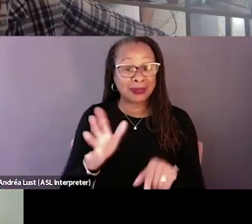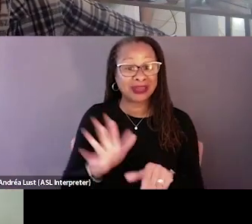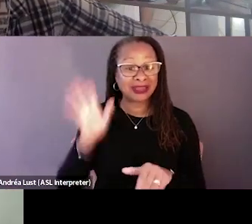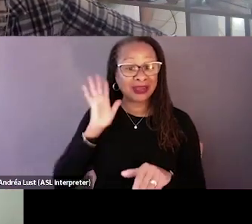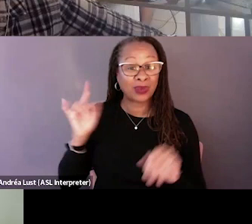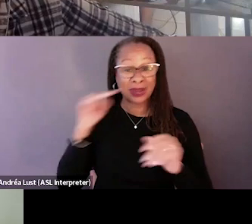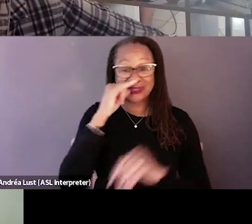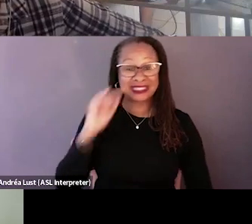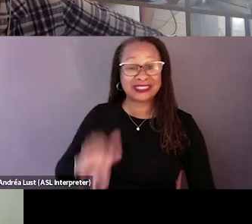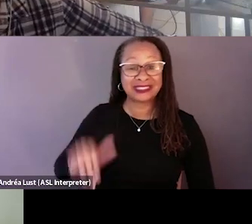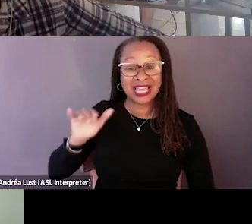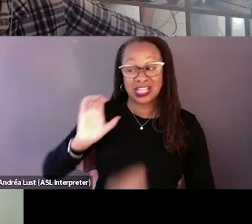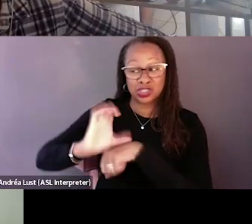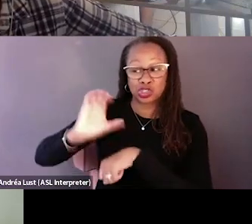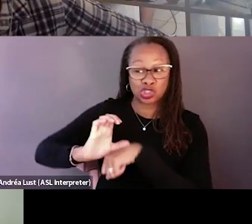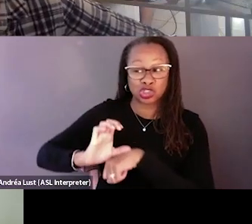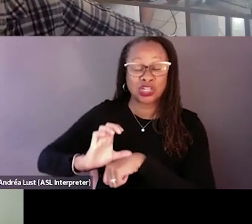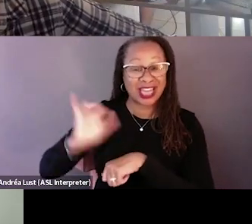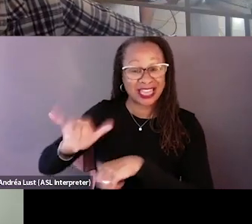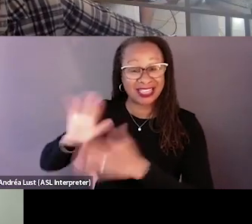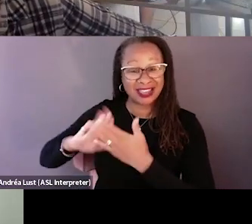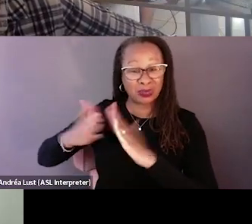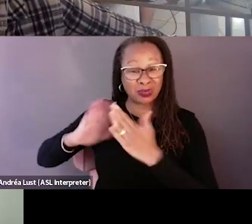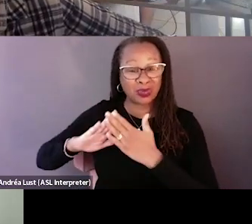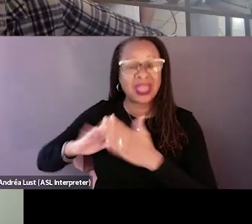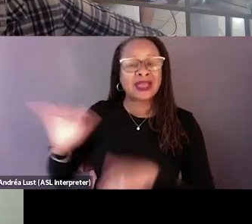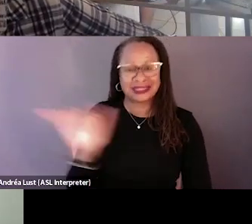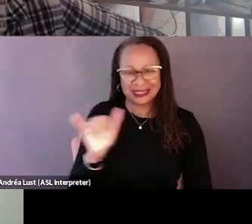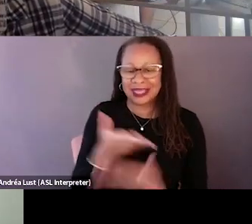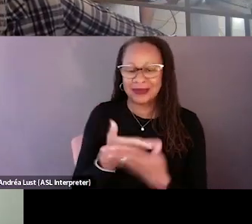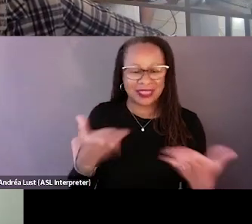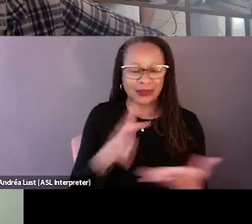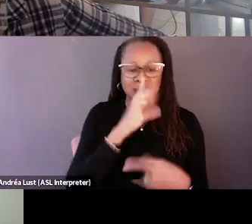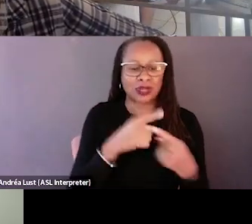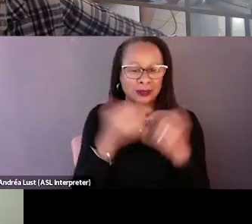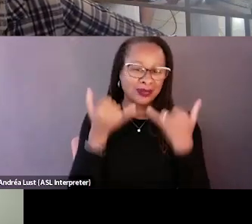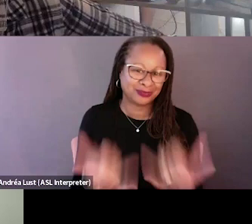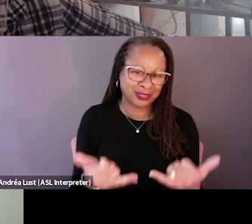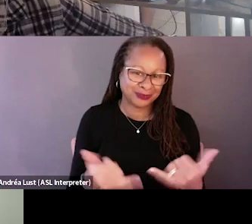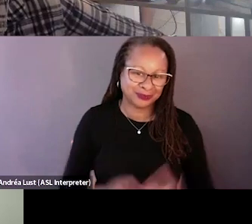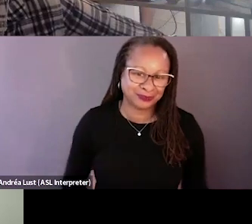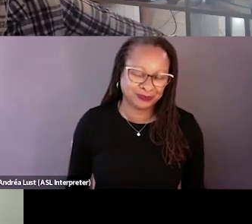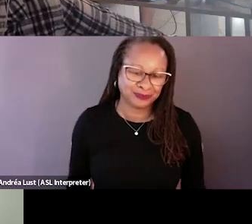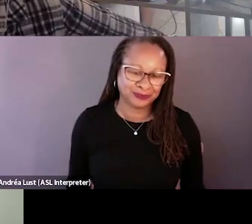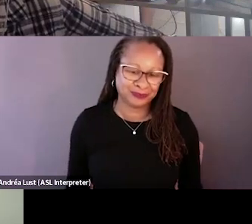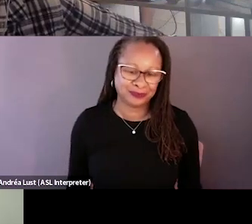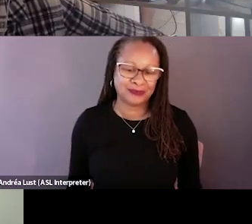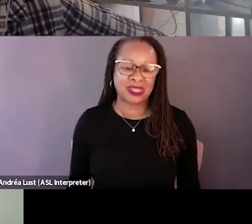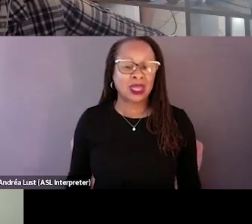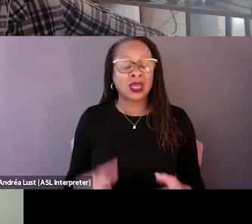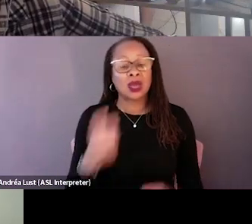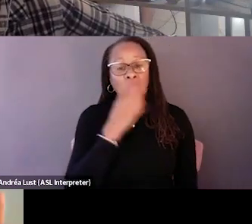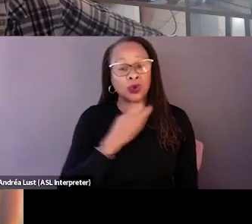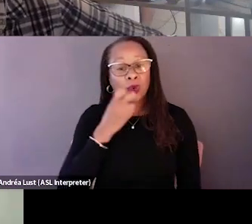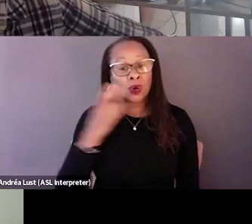on in church in that community was the same thing we're talking about. There was an oral